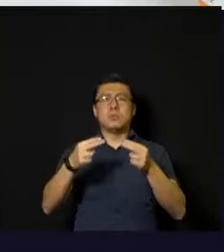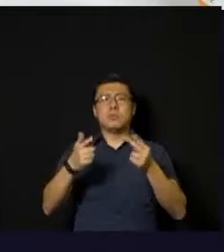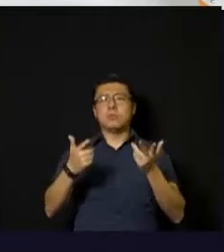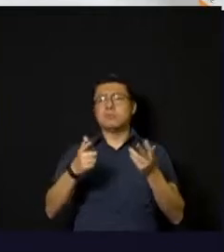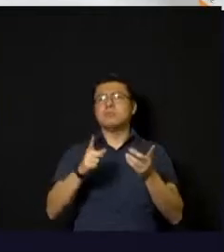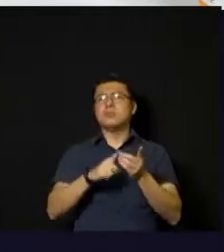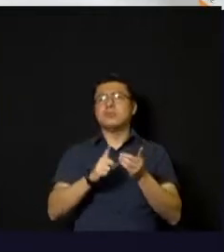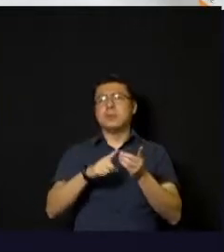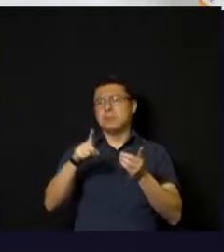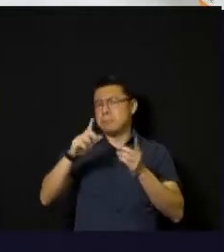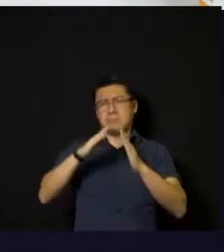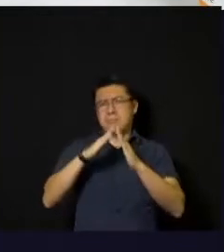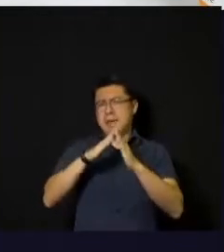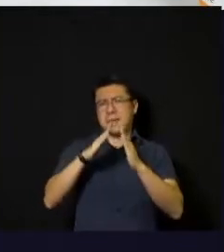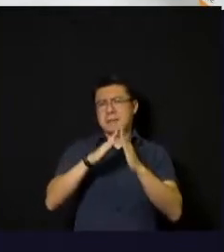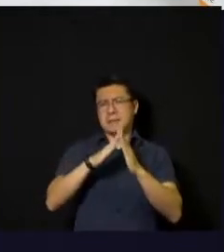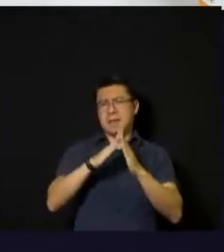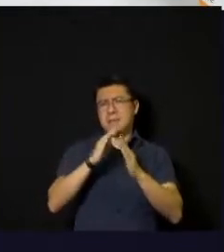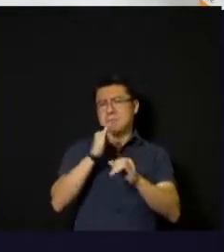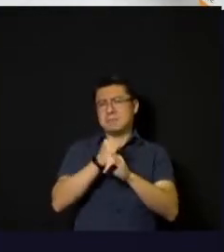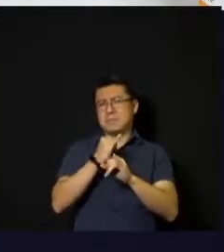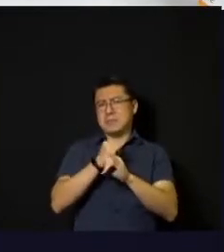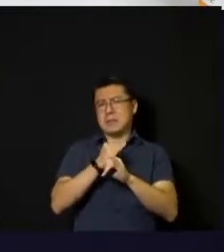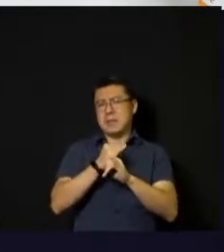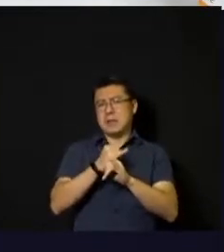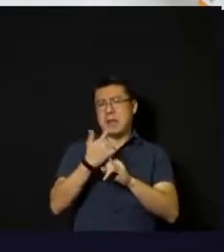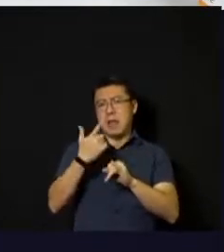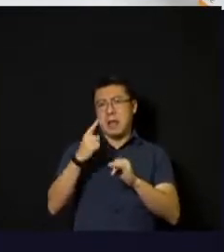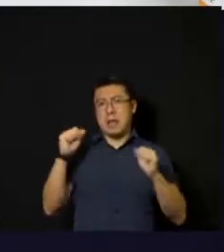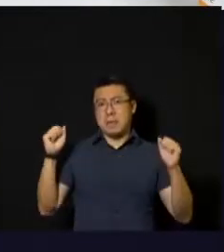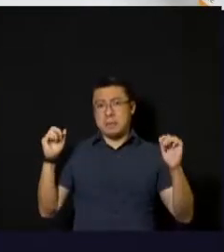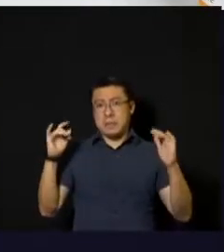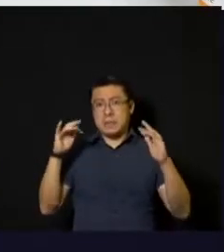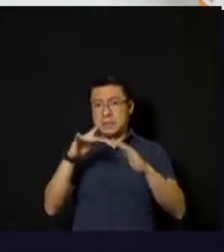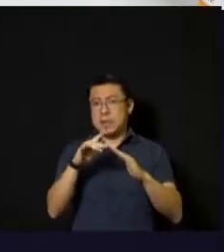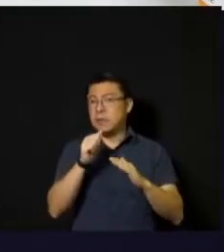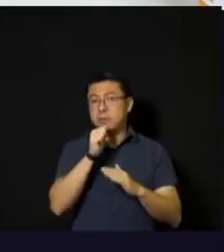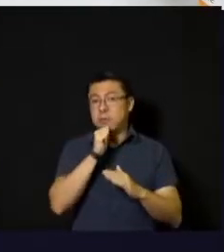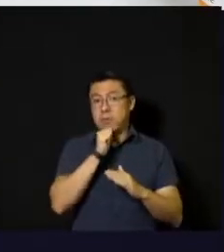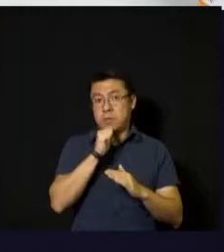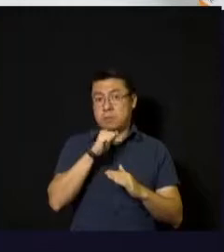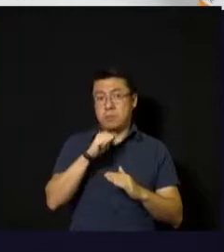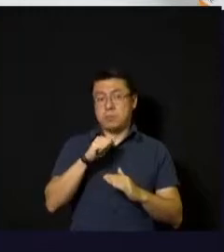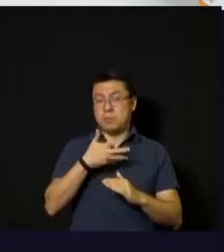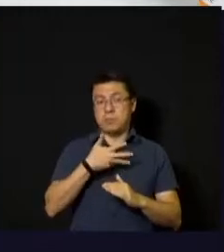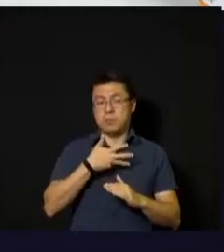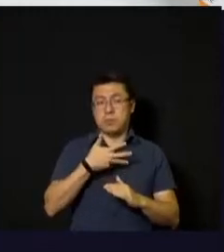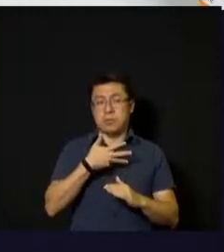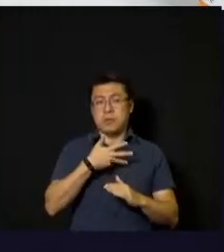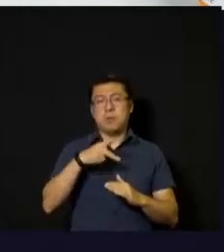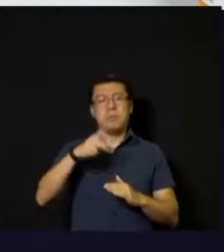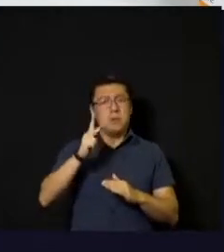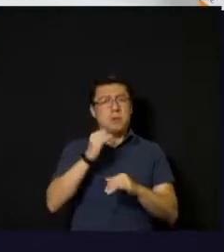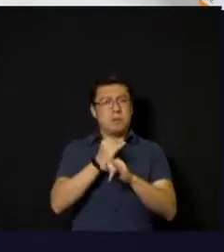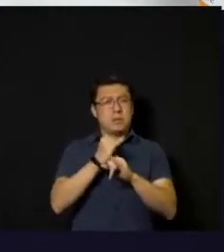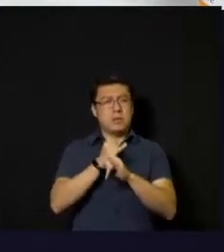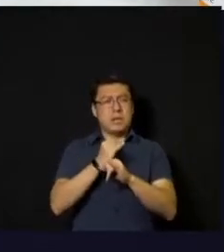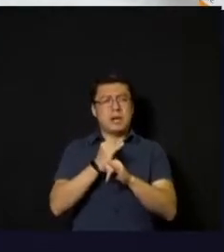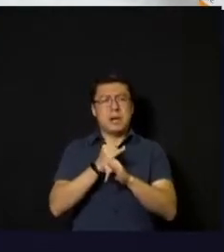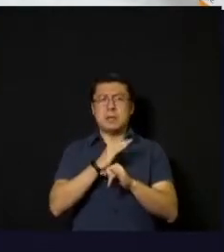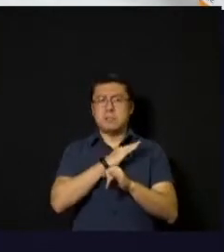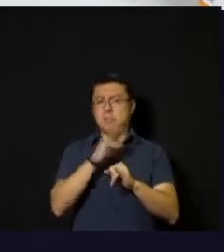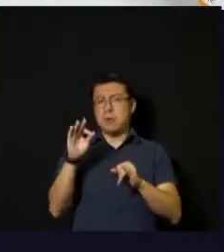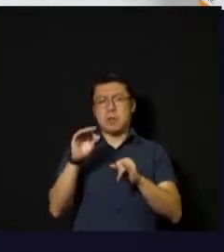center because it's at home. The face-to-face sessions, we don't speak about that yet, but the virtual